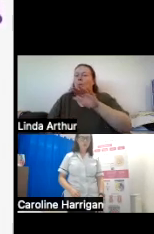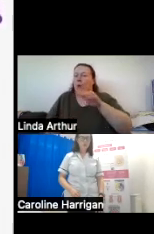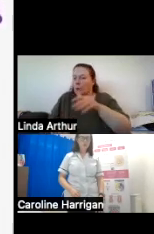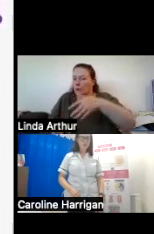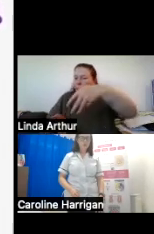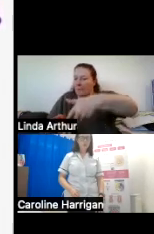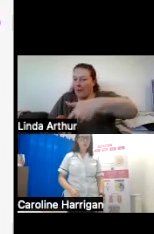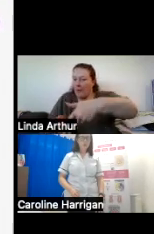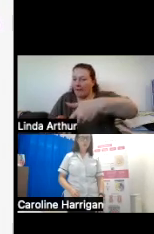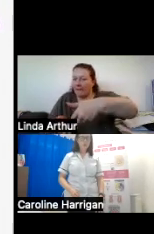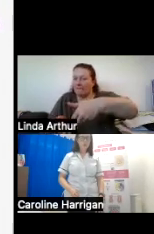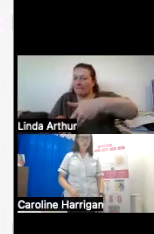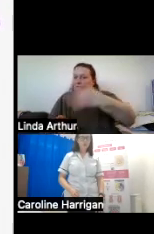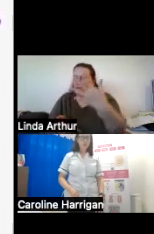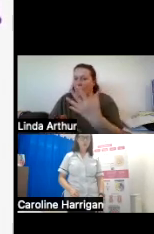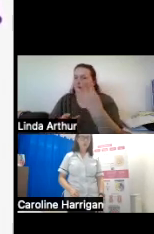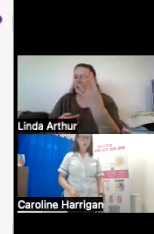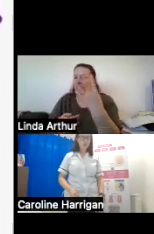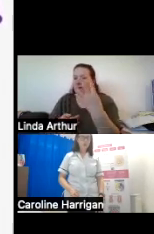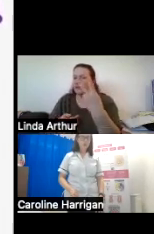and hold